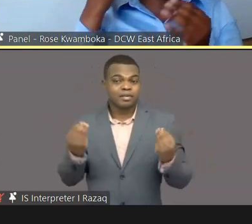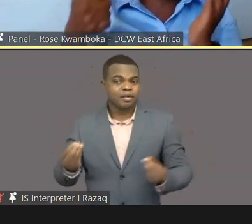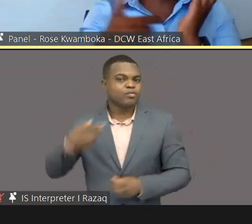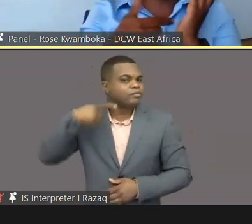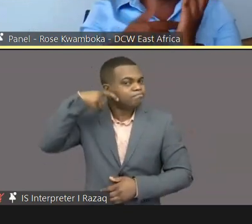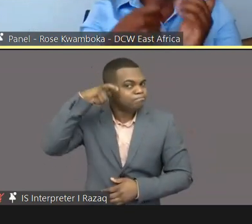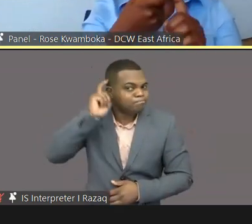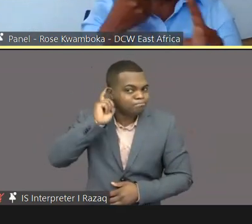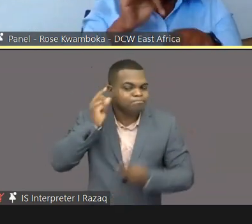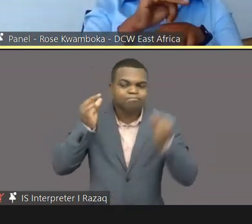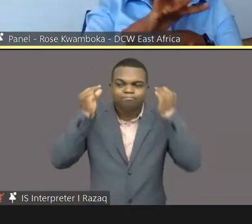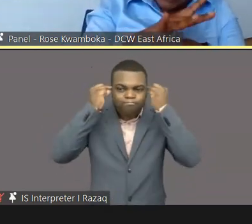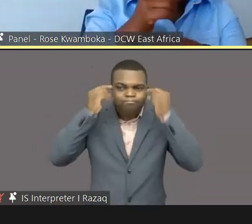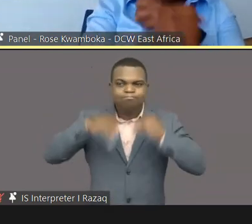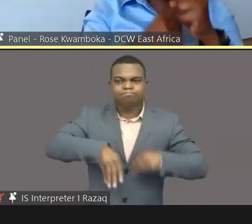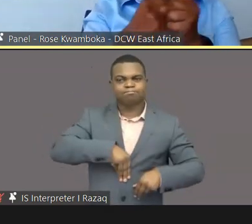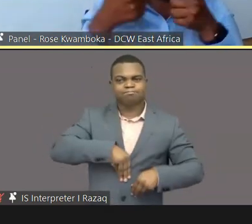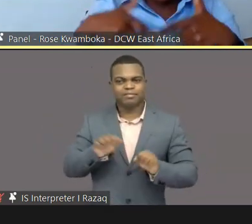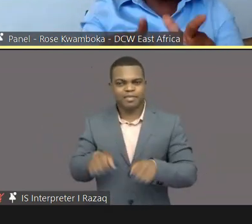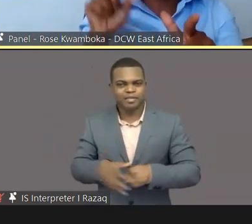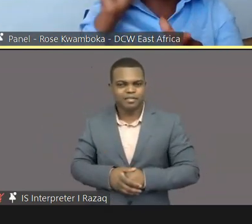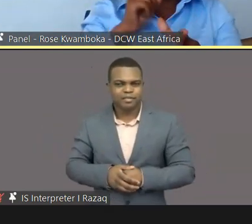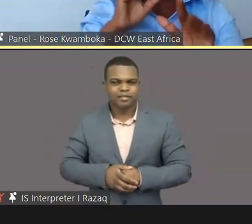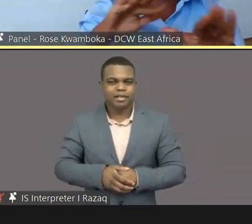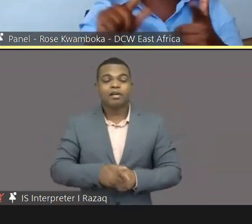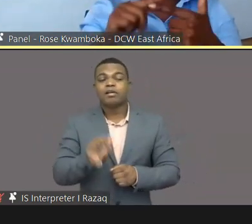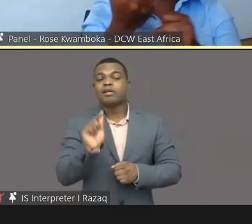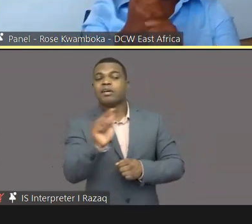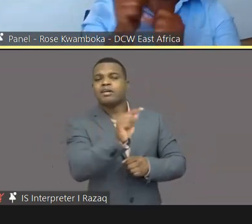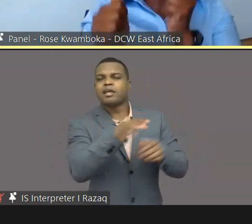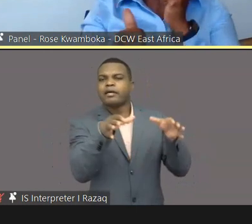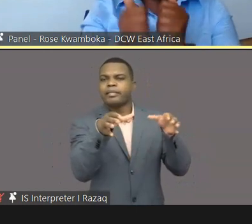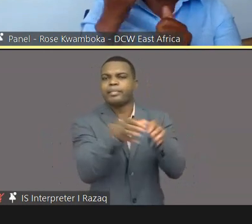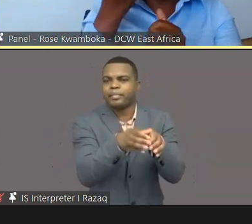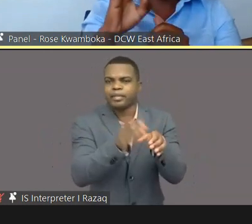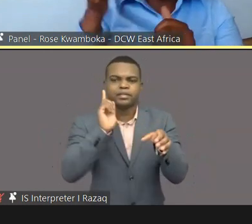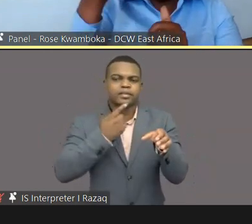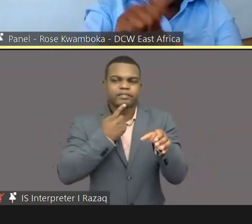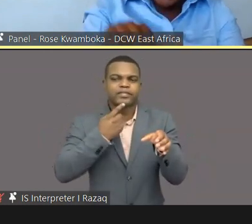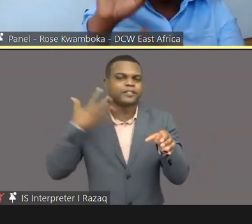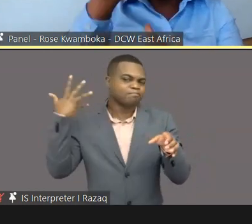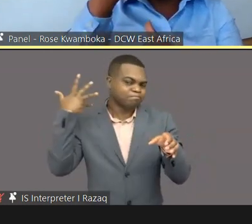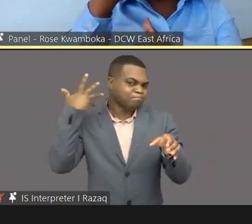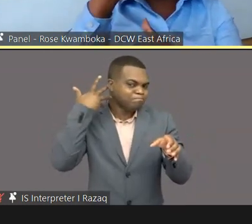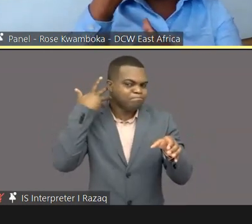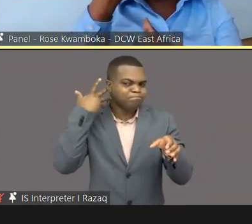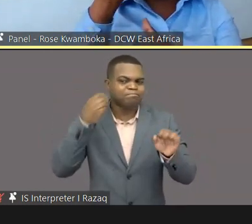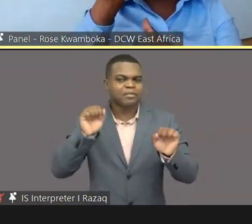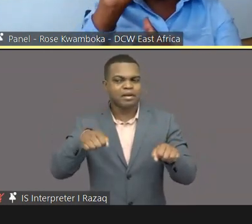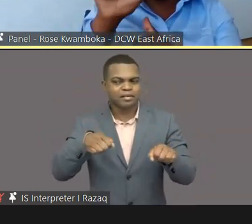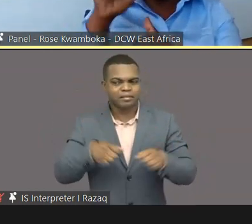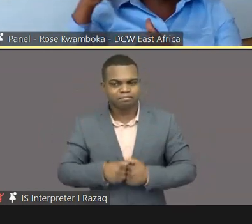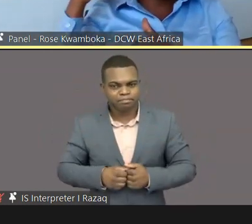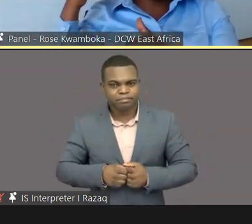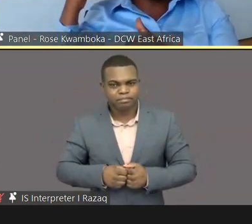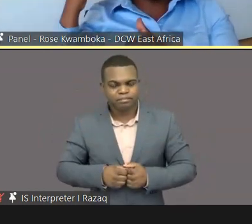Continuous use of the hearing technology from early years allows the deaf children to make most of